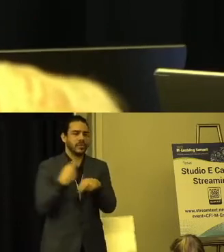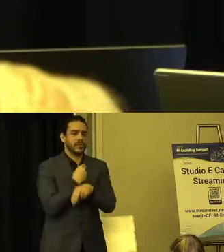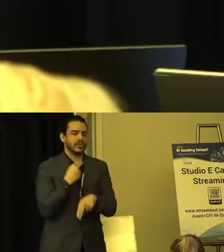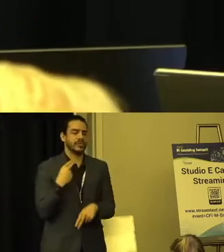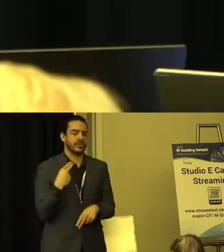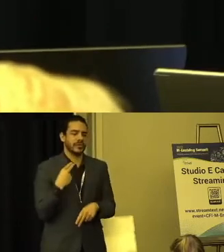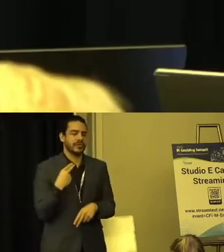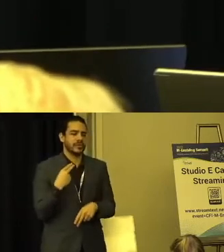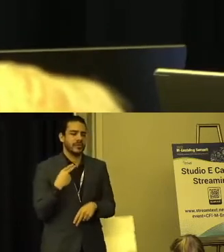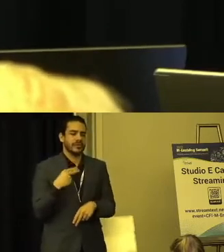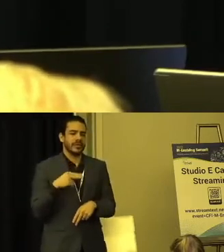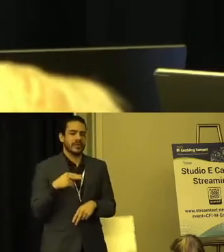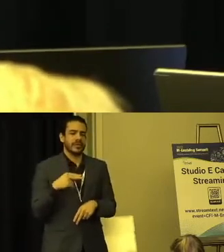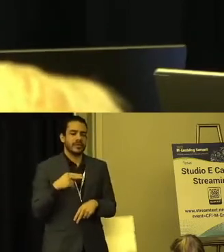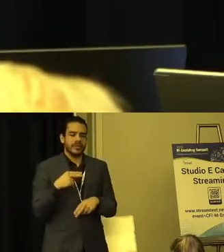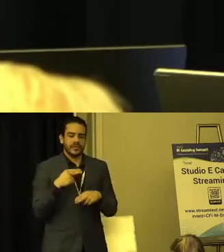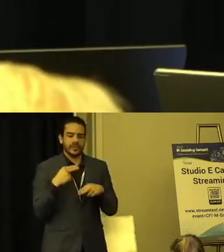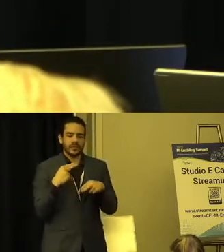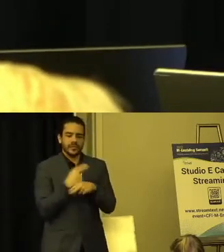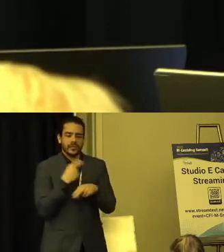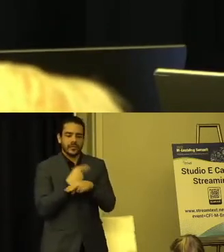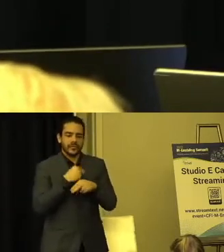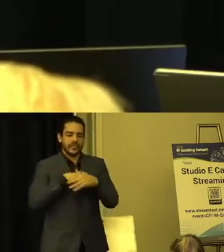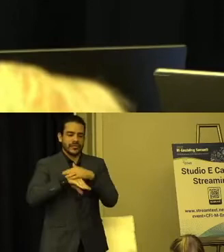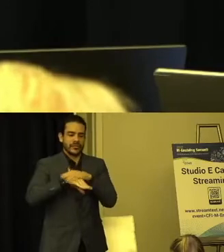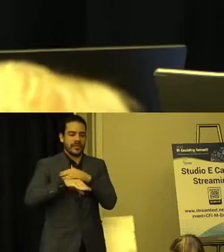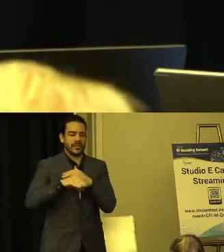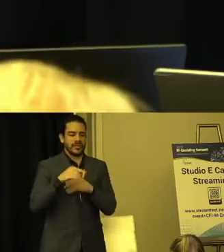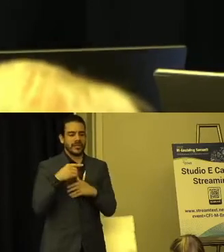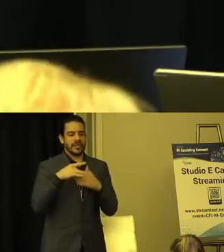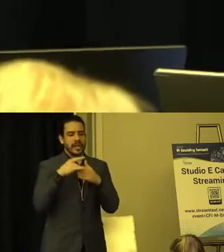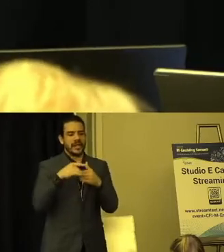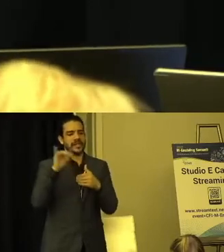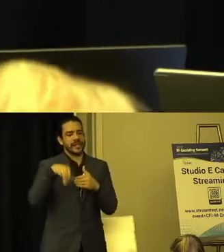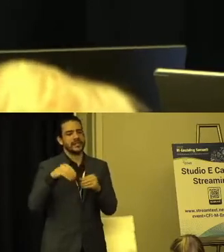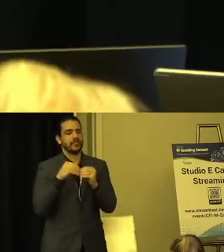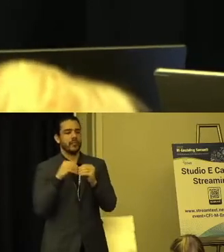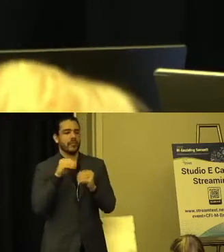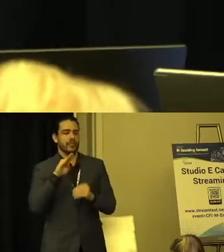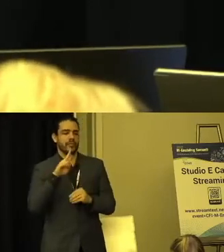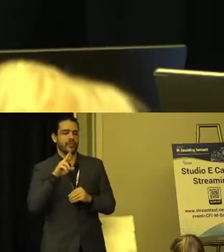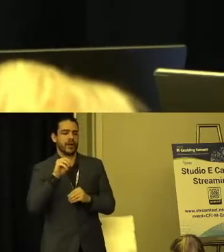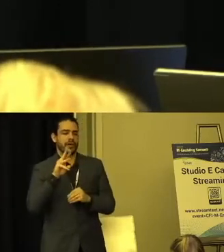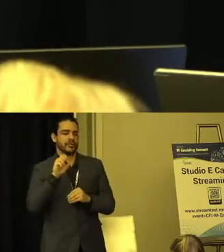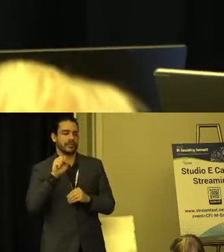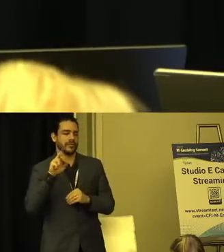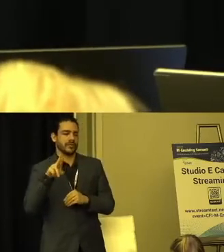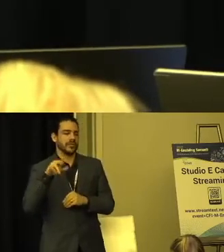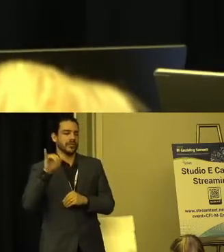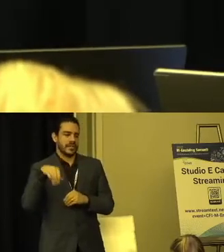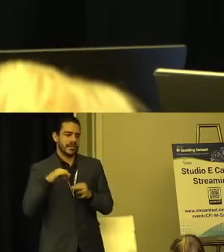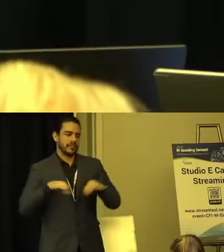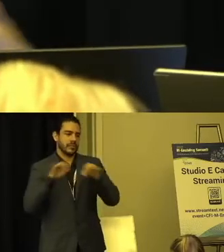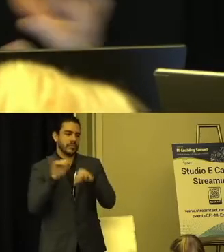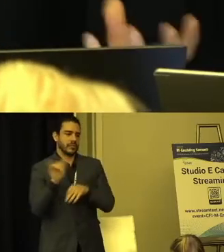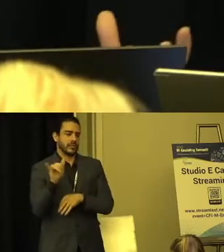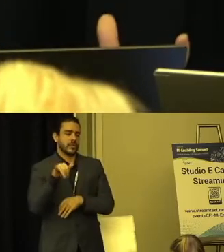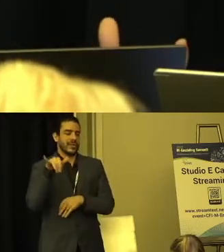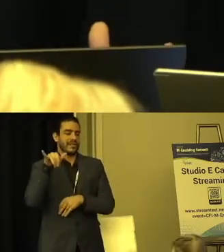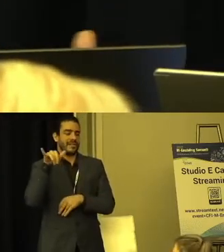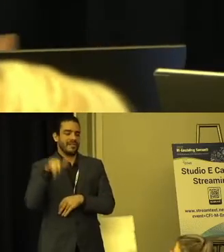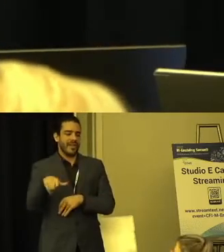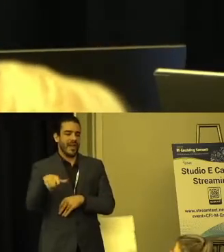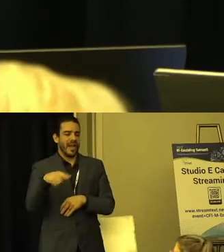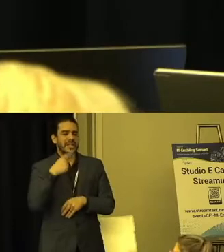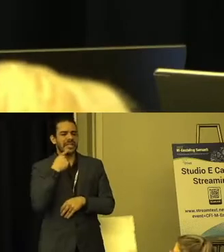are also important. That looks at the rendering side, the browser side, media players, and so forth, and say, how can we better